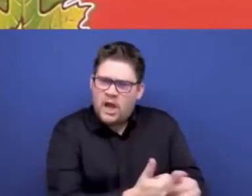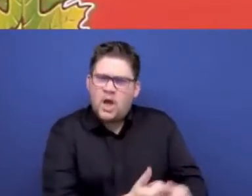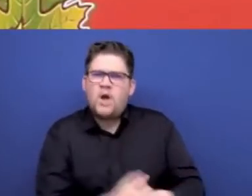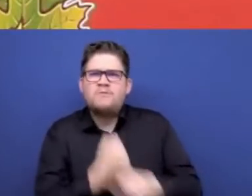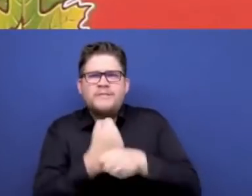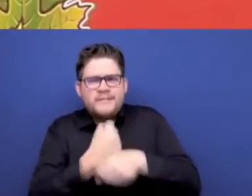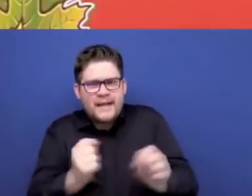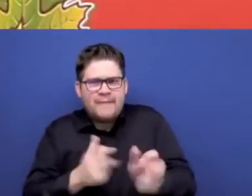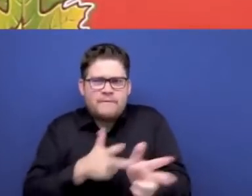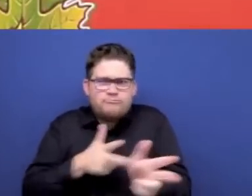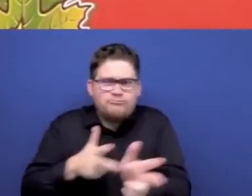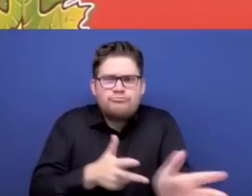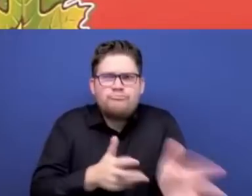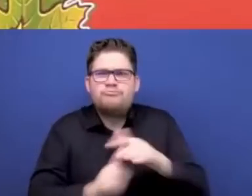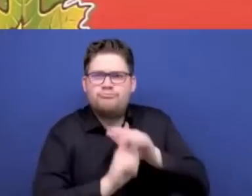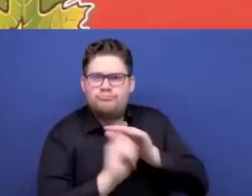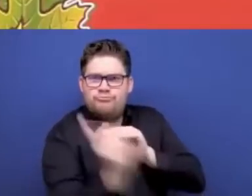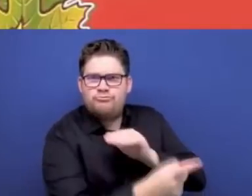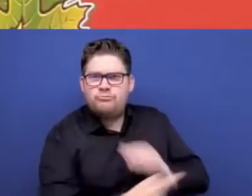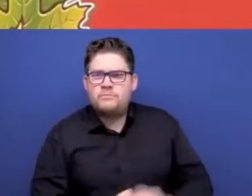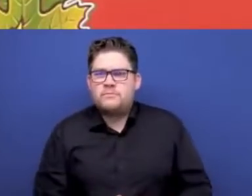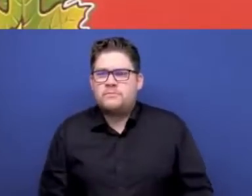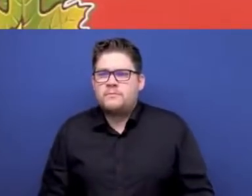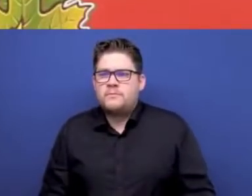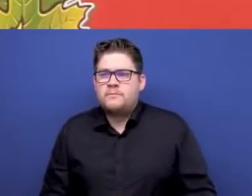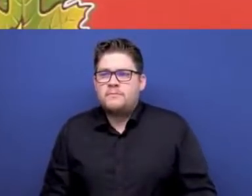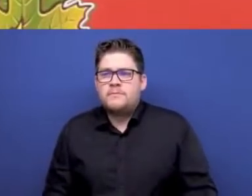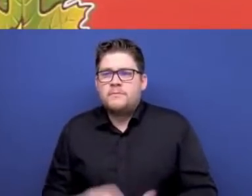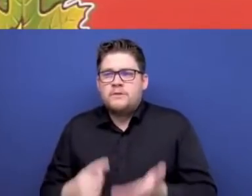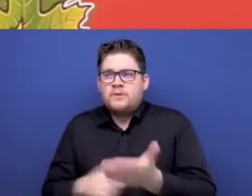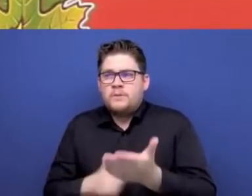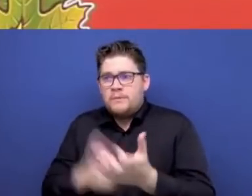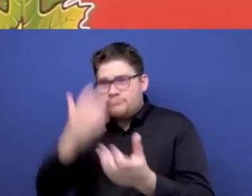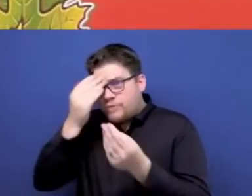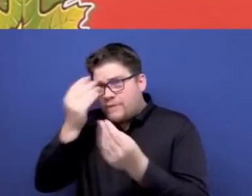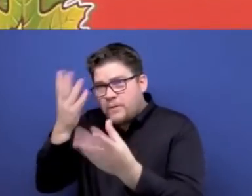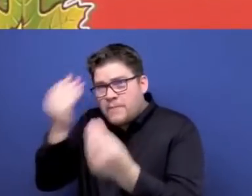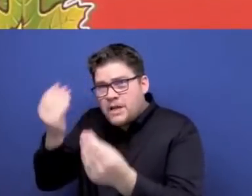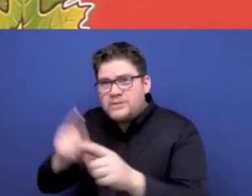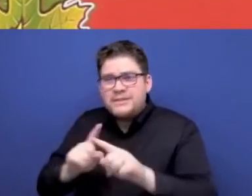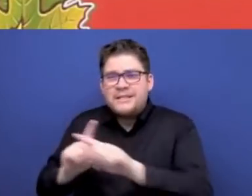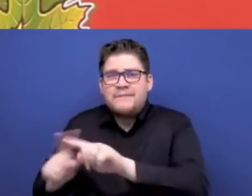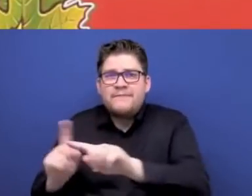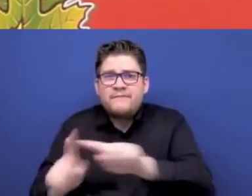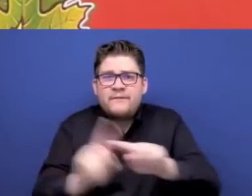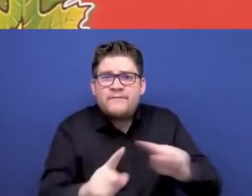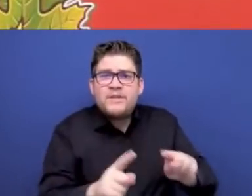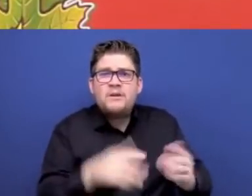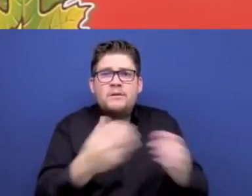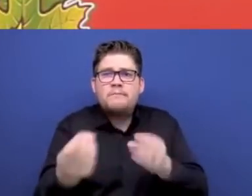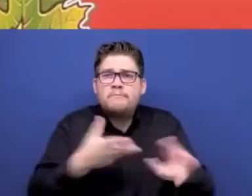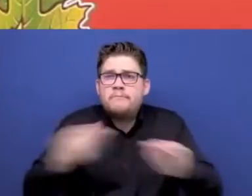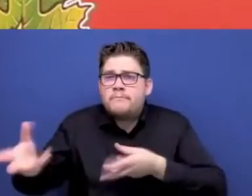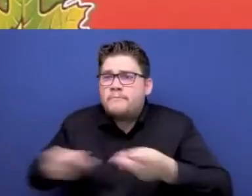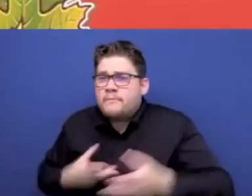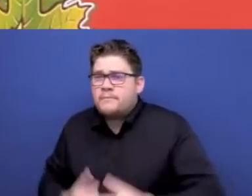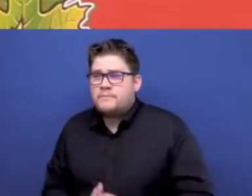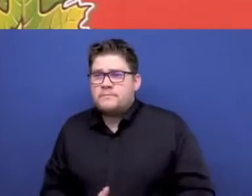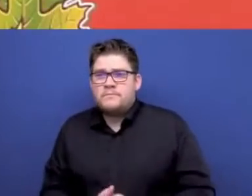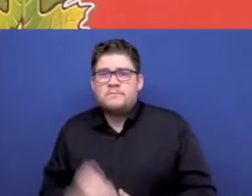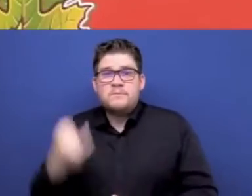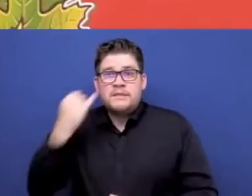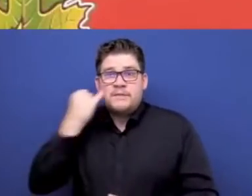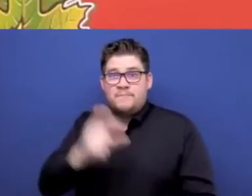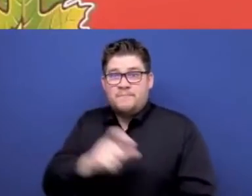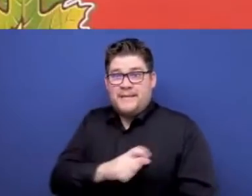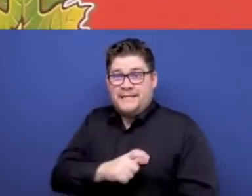different channels, and if an officer does come knocking on your door, that that we are asking for your respect and that you